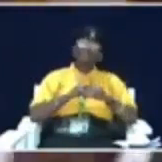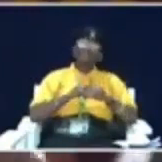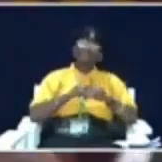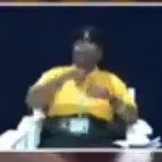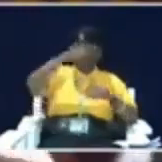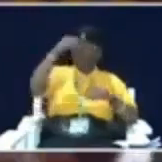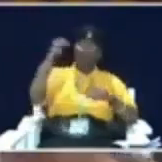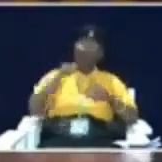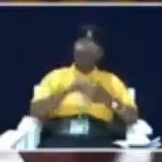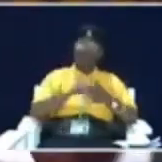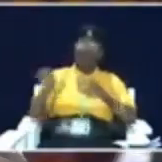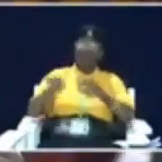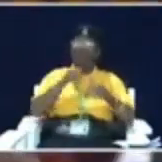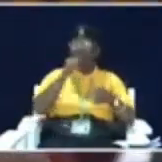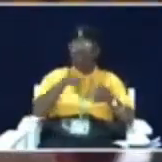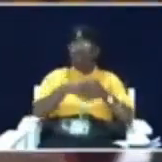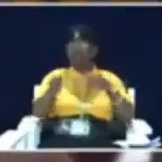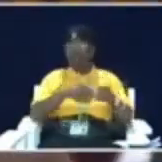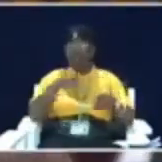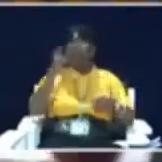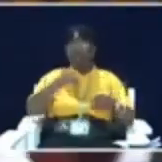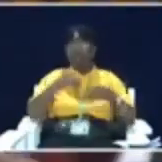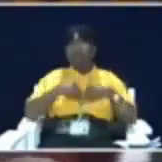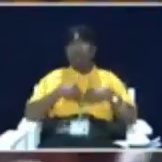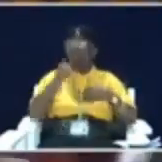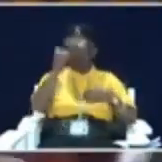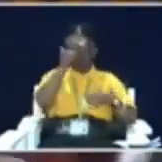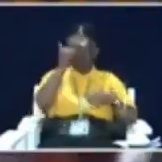Because it doesn't matter who had wronged you.